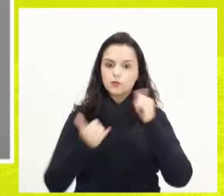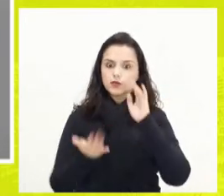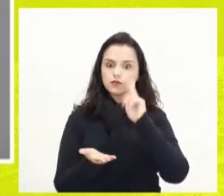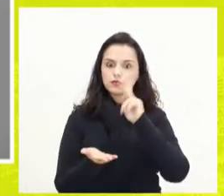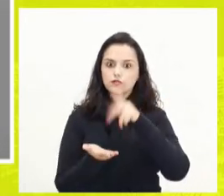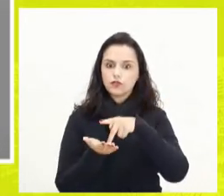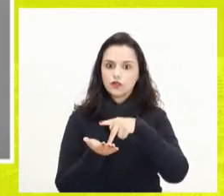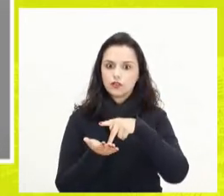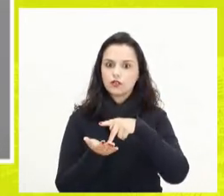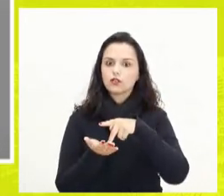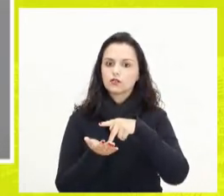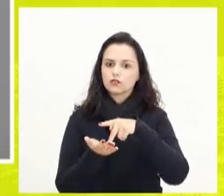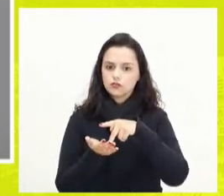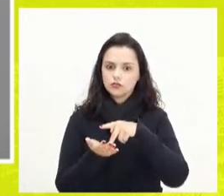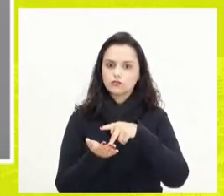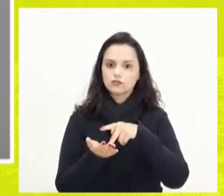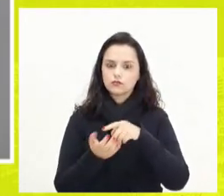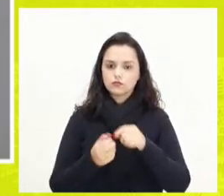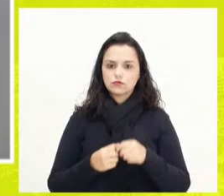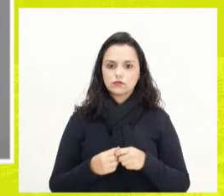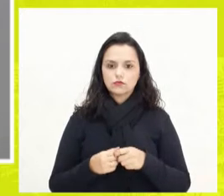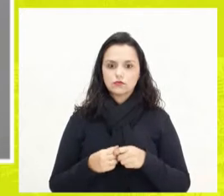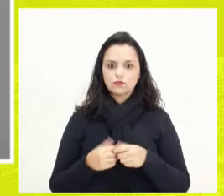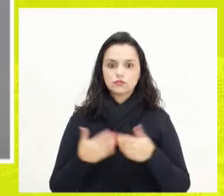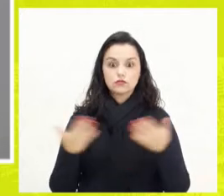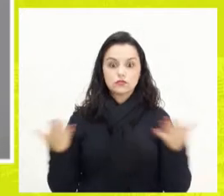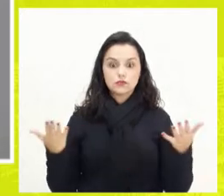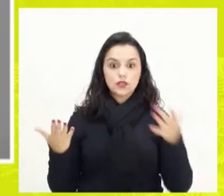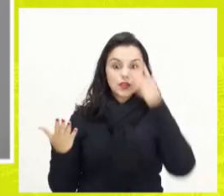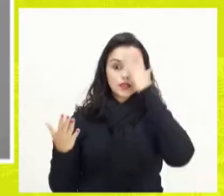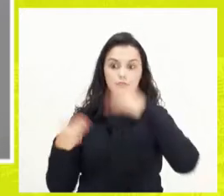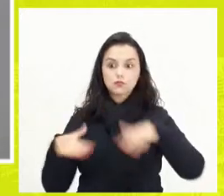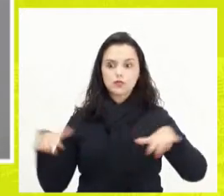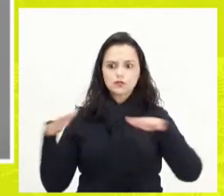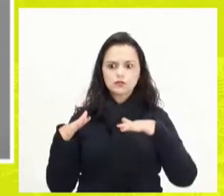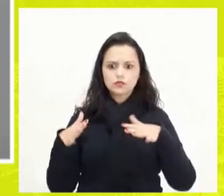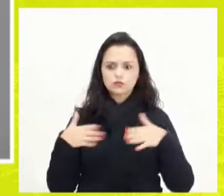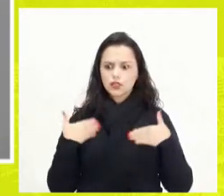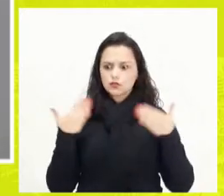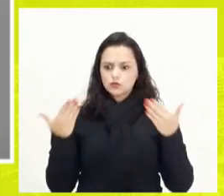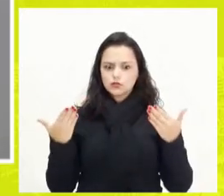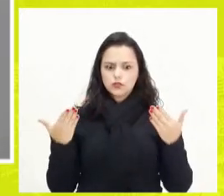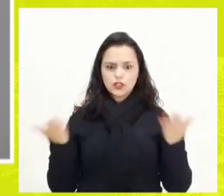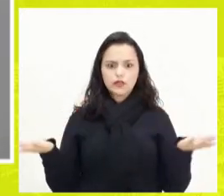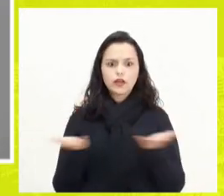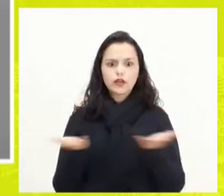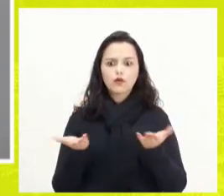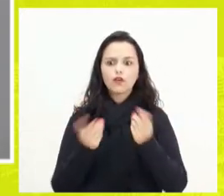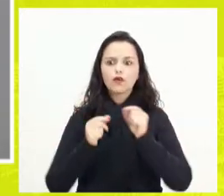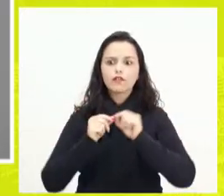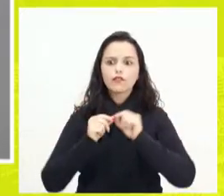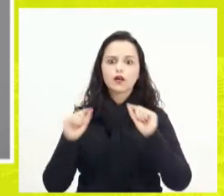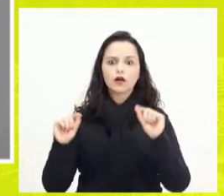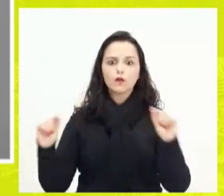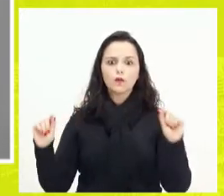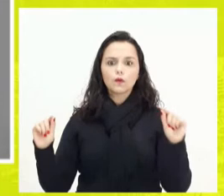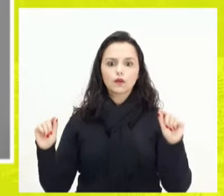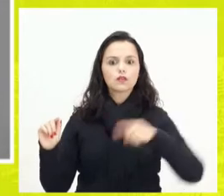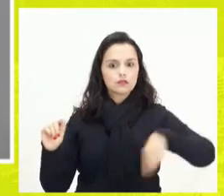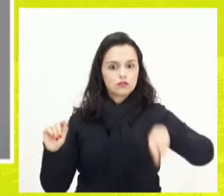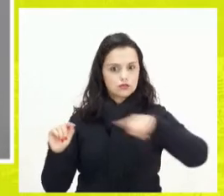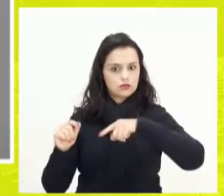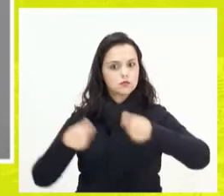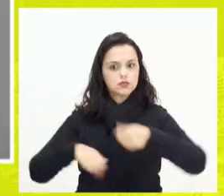that all the information was was uh true but that was kind of ridiculous because the british